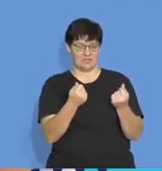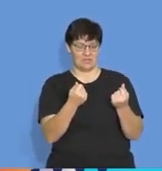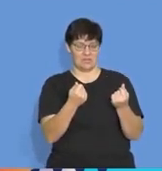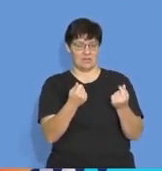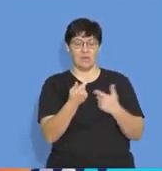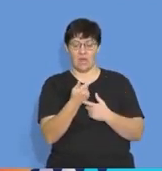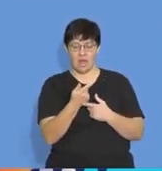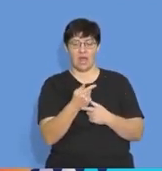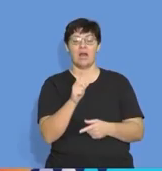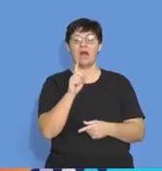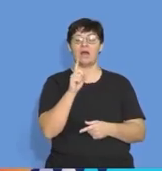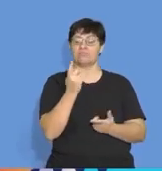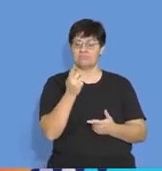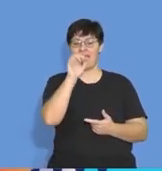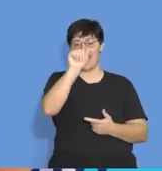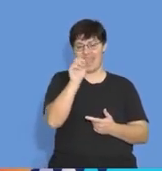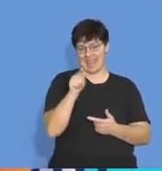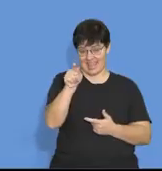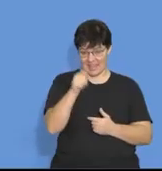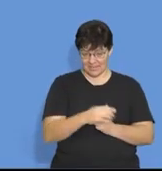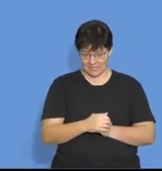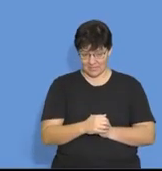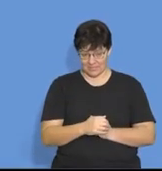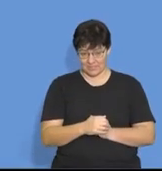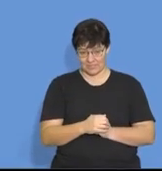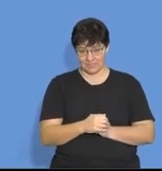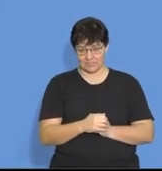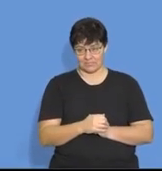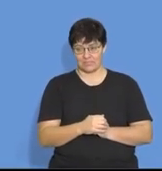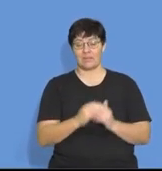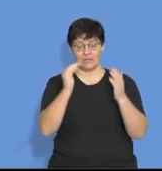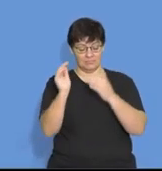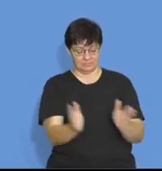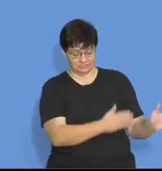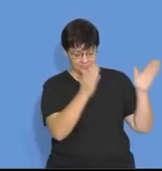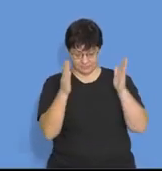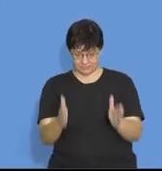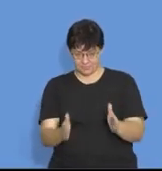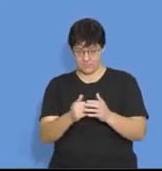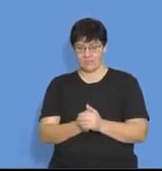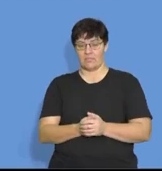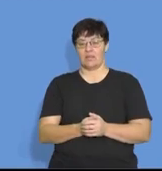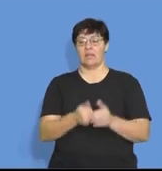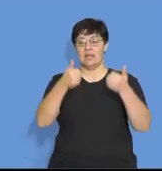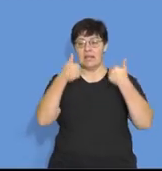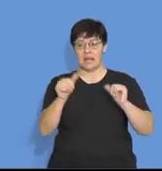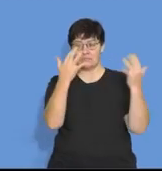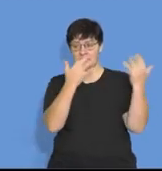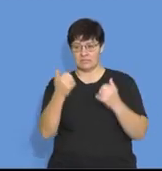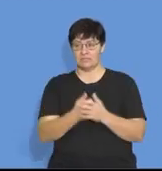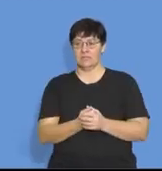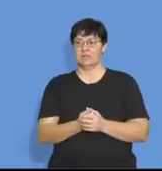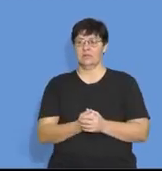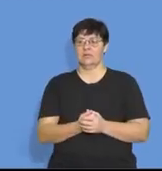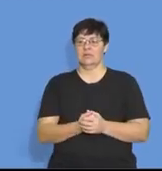denoted as A. Right, okay. Moving on, the next calculation, we've done this one